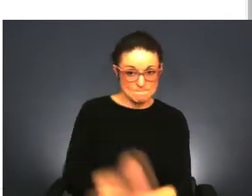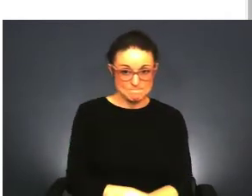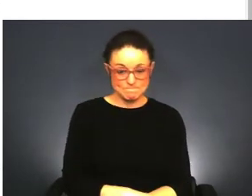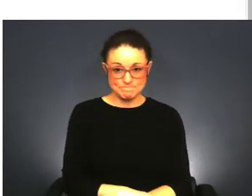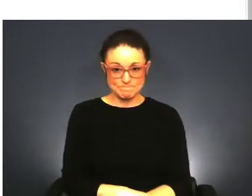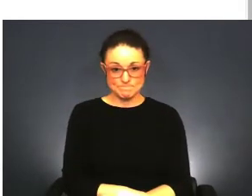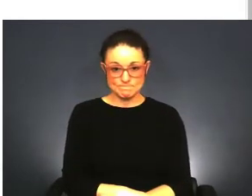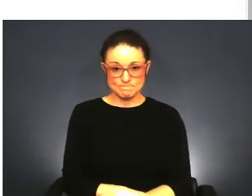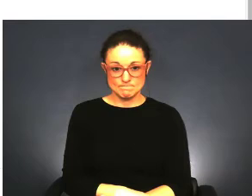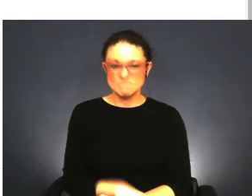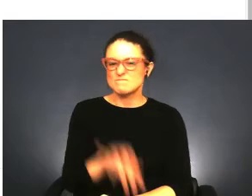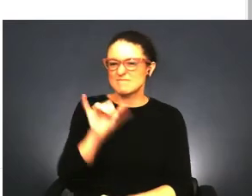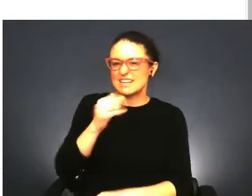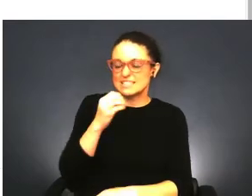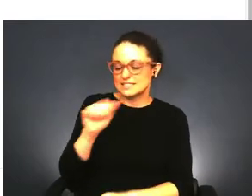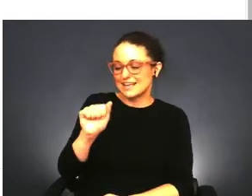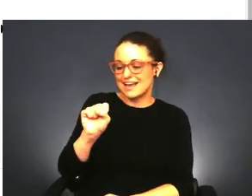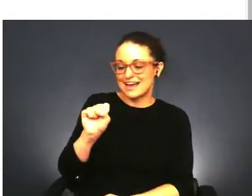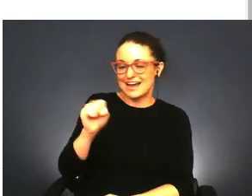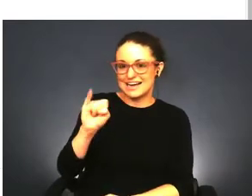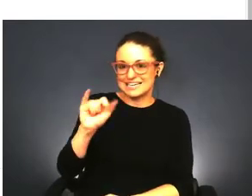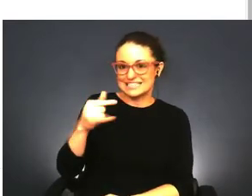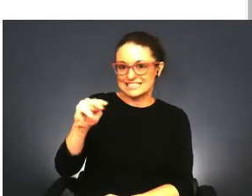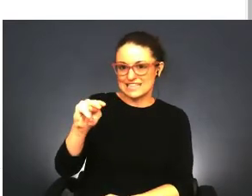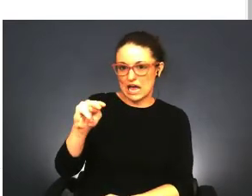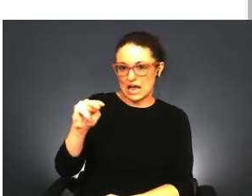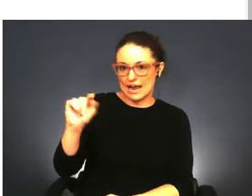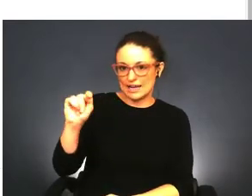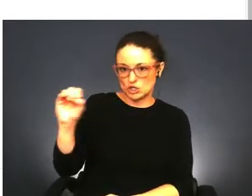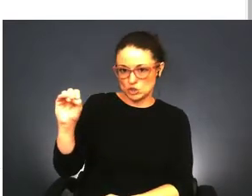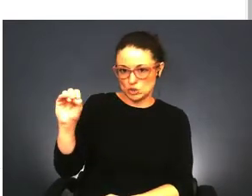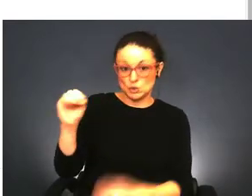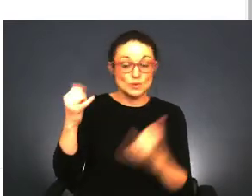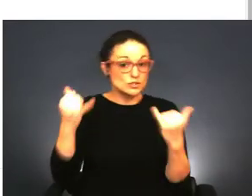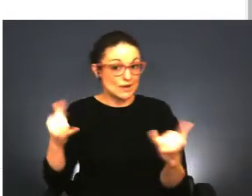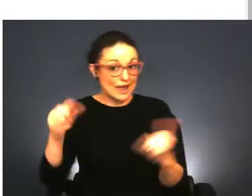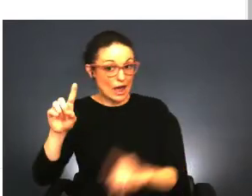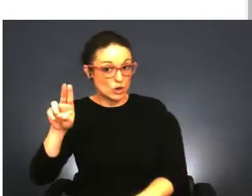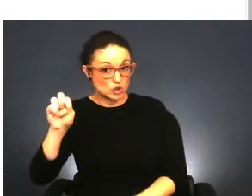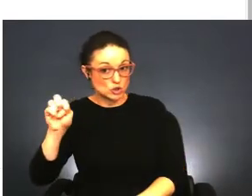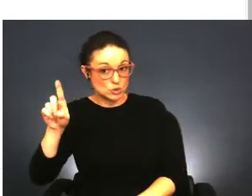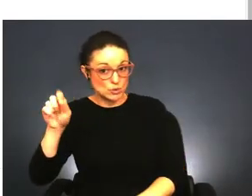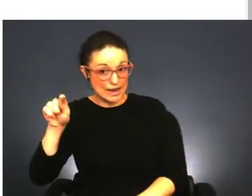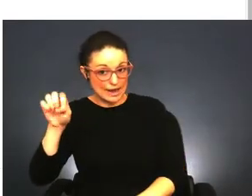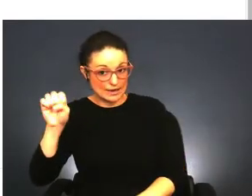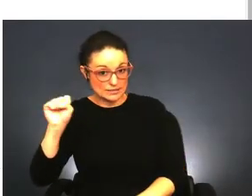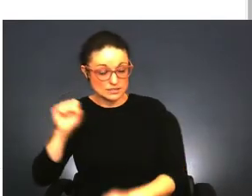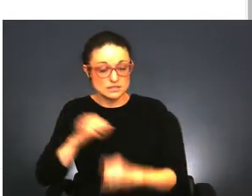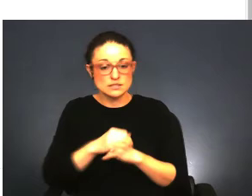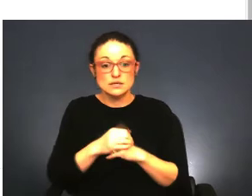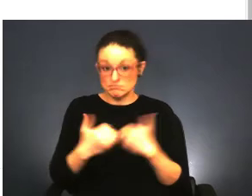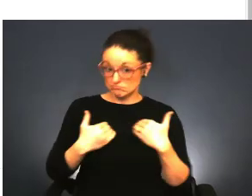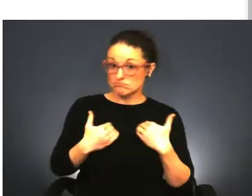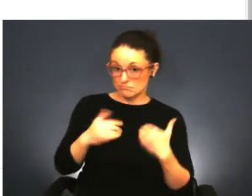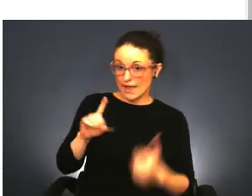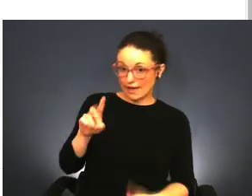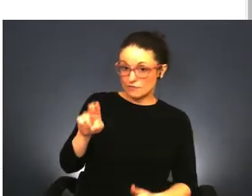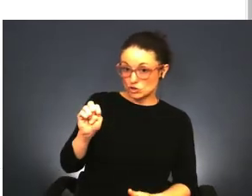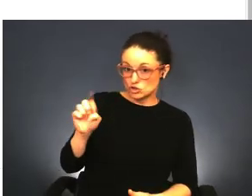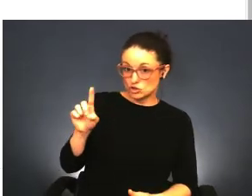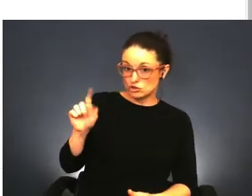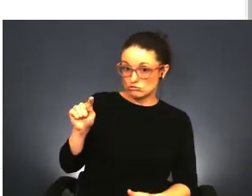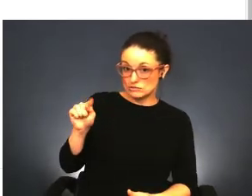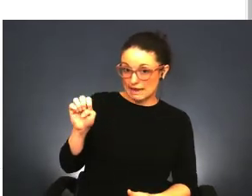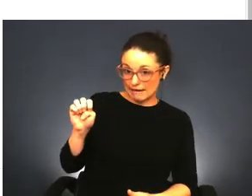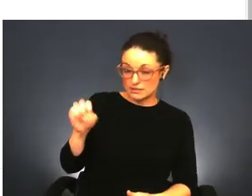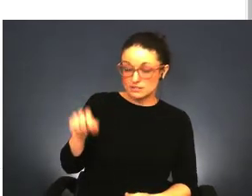so that's the assign to. Now let's talk about the due dates. You have your due date. You also